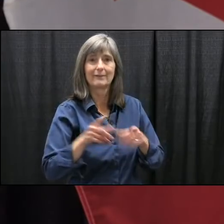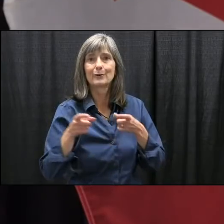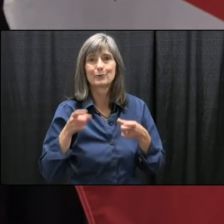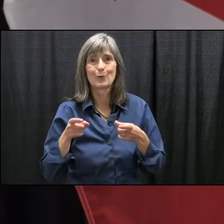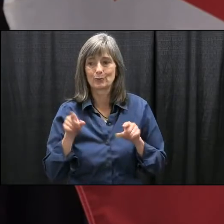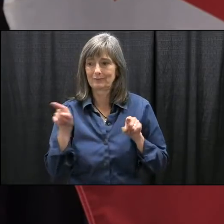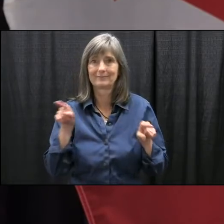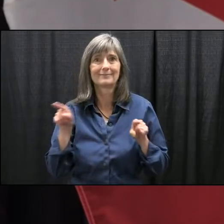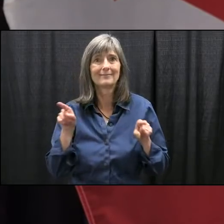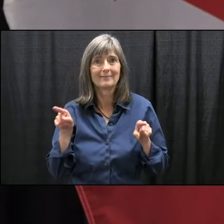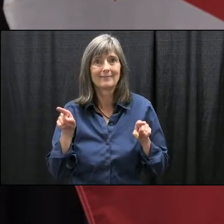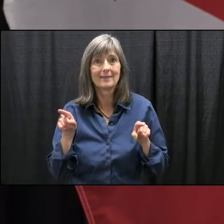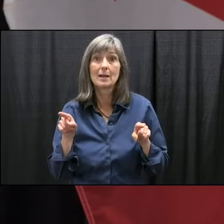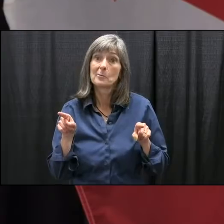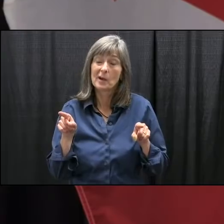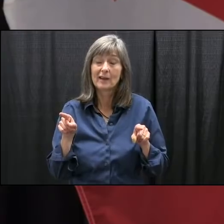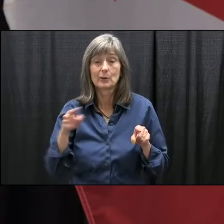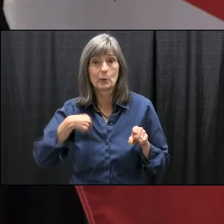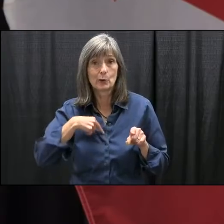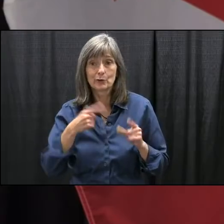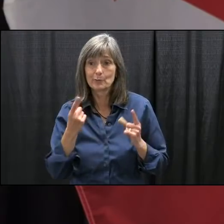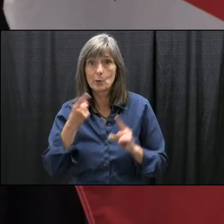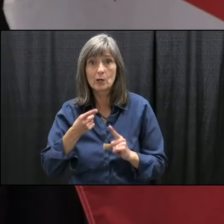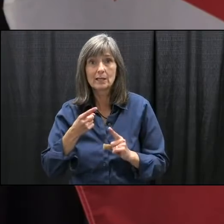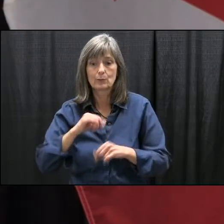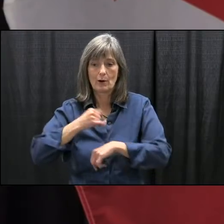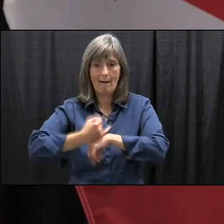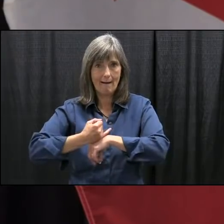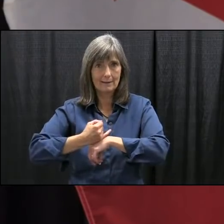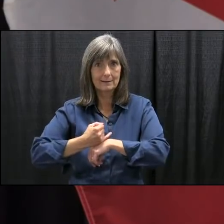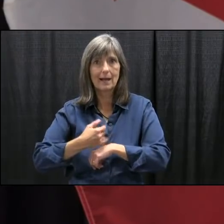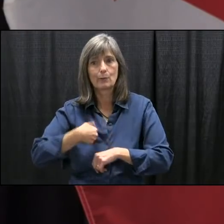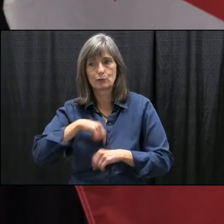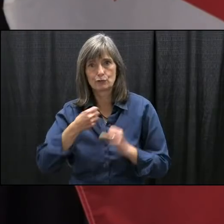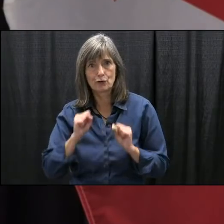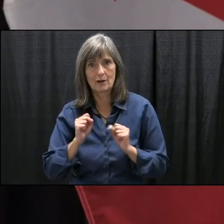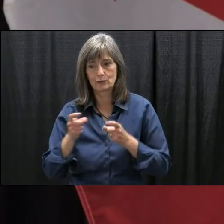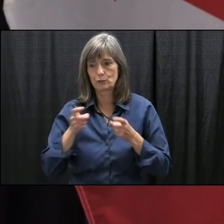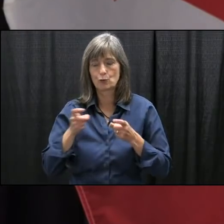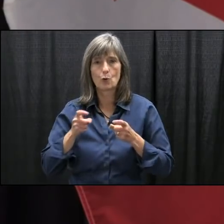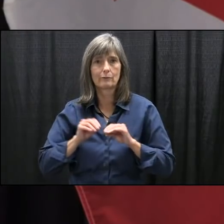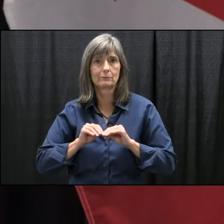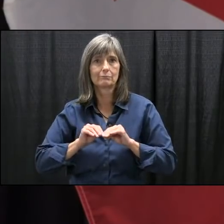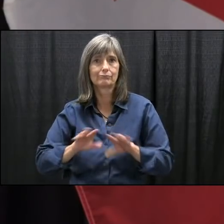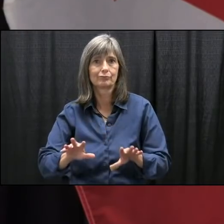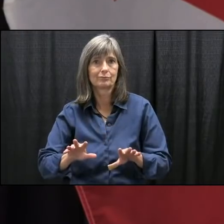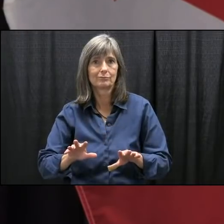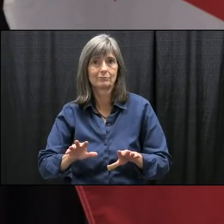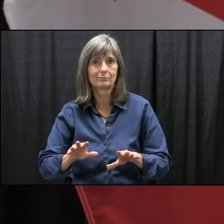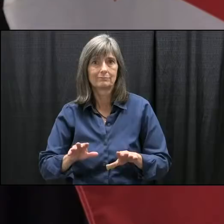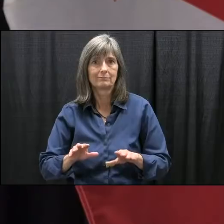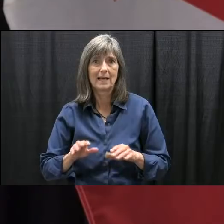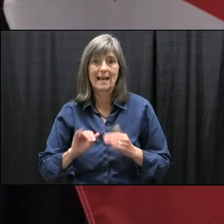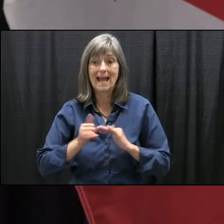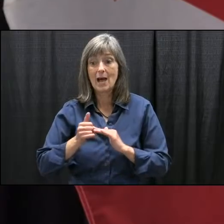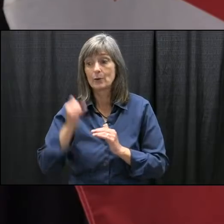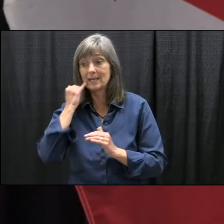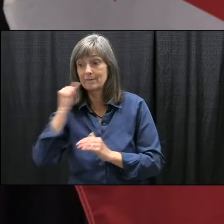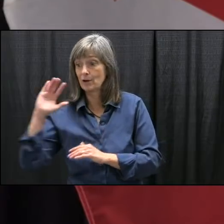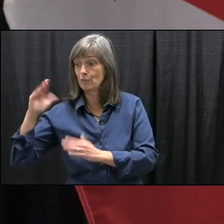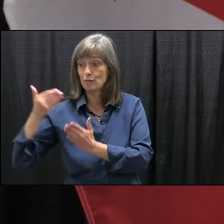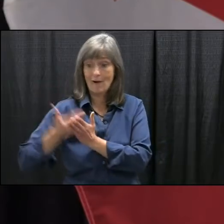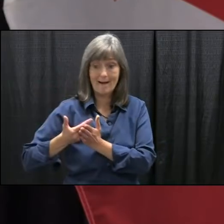control introduction, and then making policies within the province to how we can mitigate that spread within the province